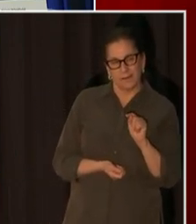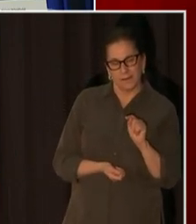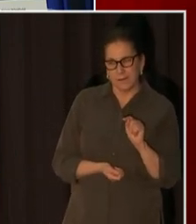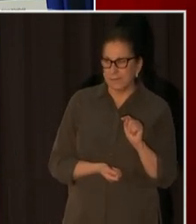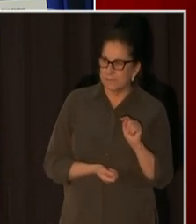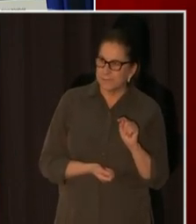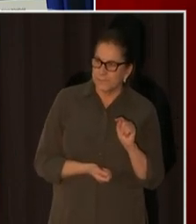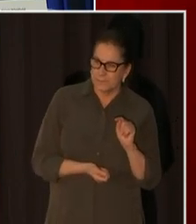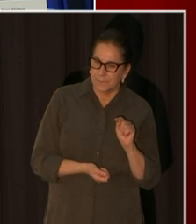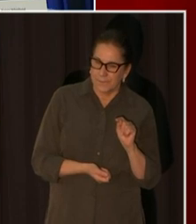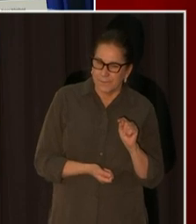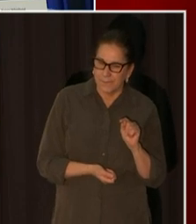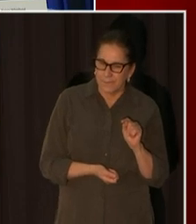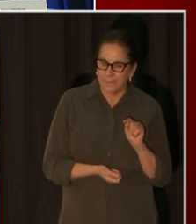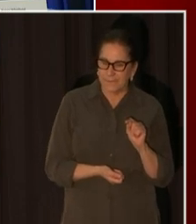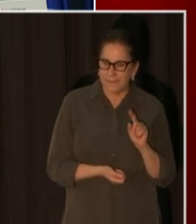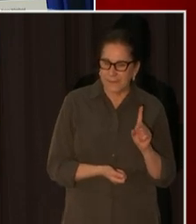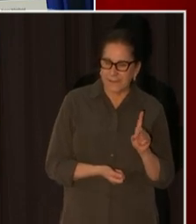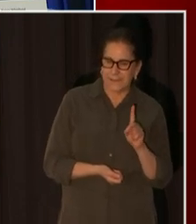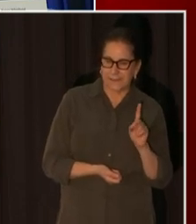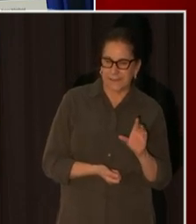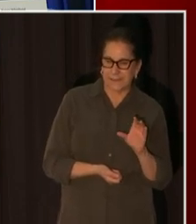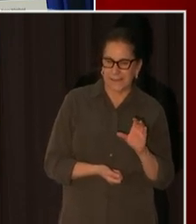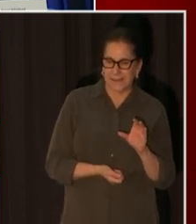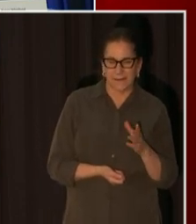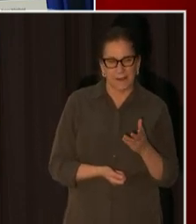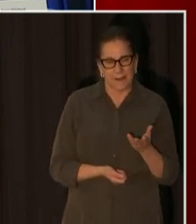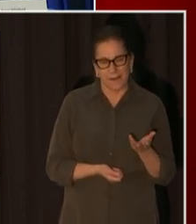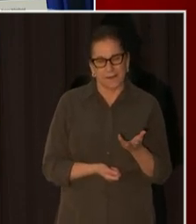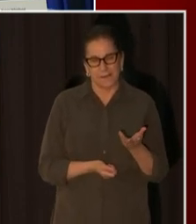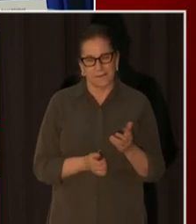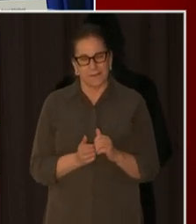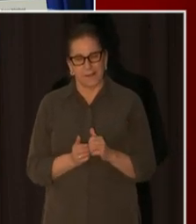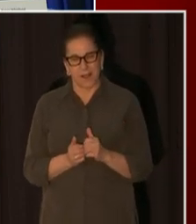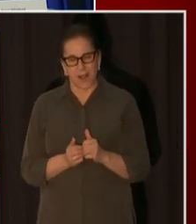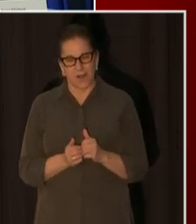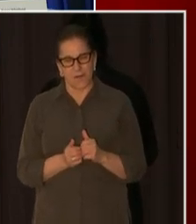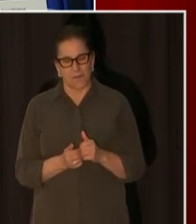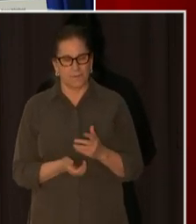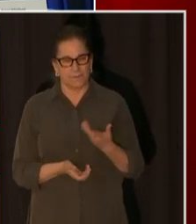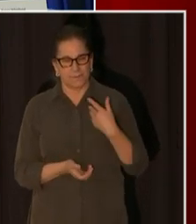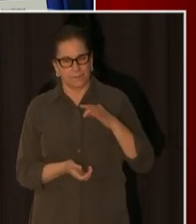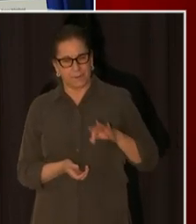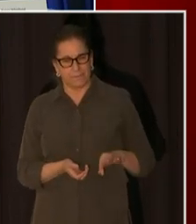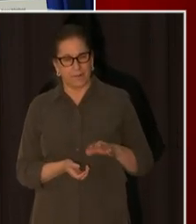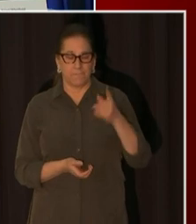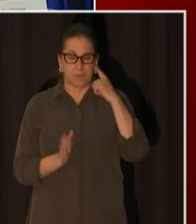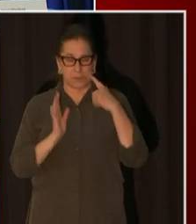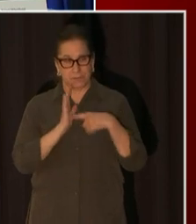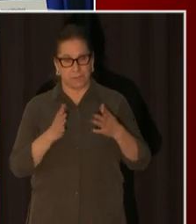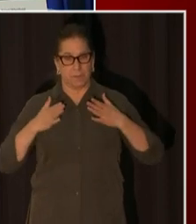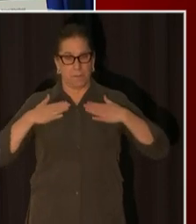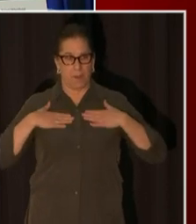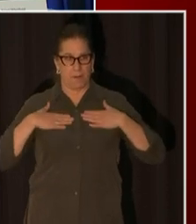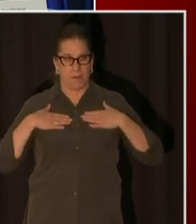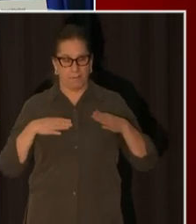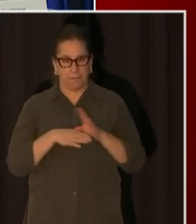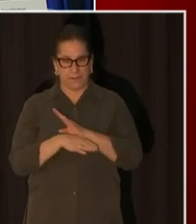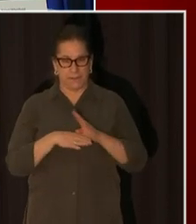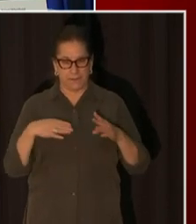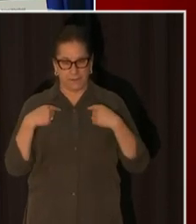We are also on social media at the Mayor Bowser handles on Facebook and Twitter. So if you want to look to those